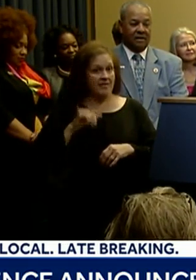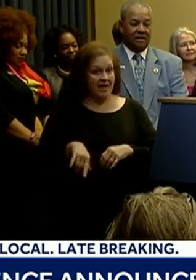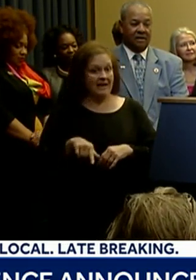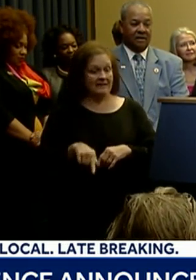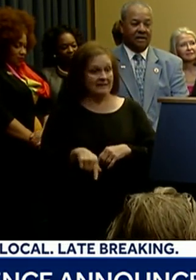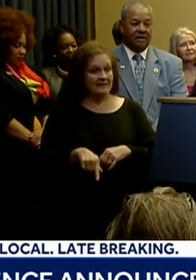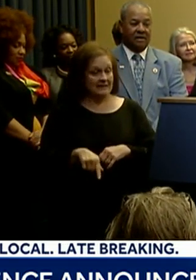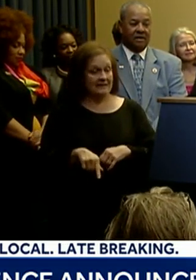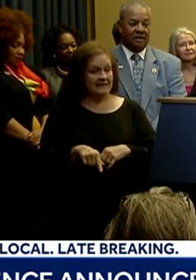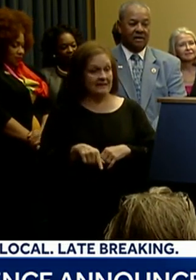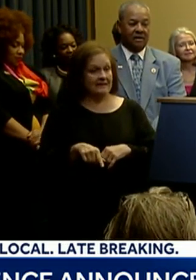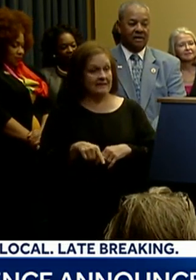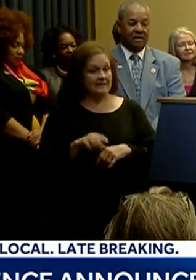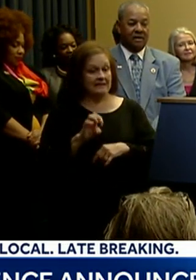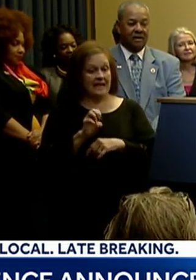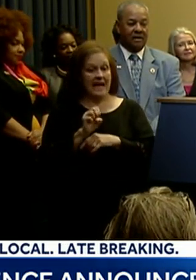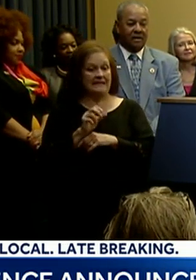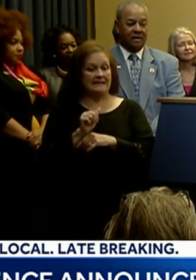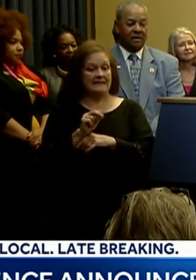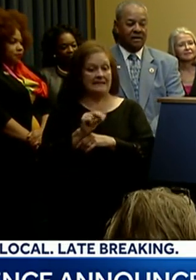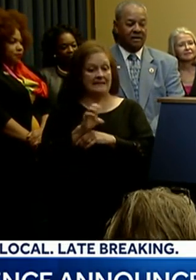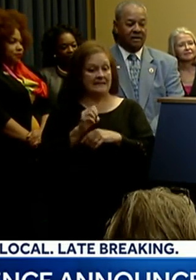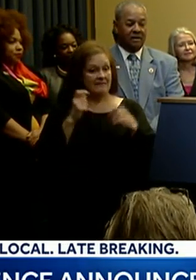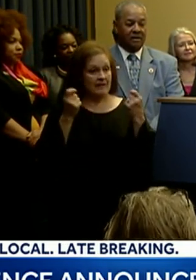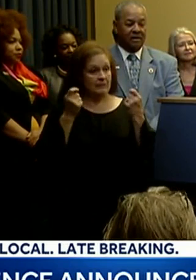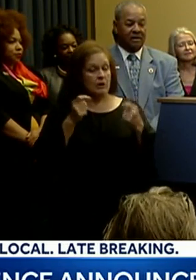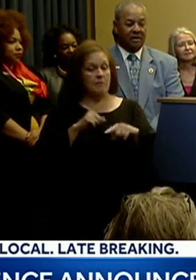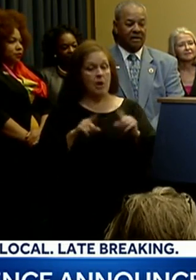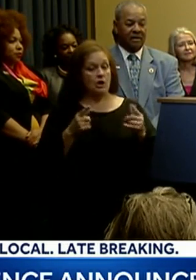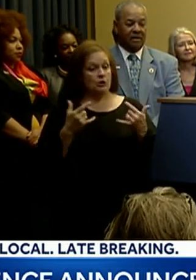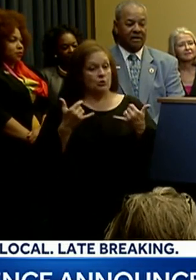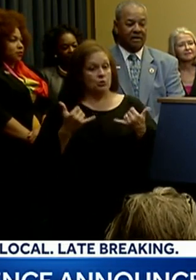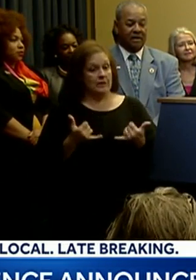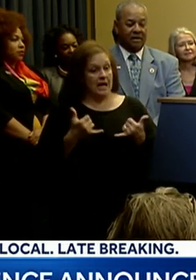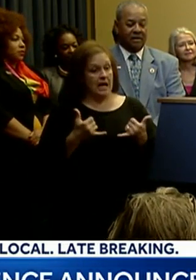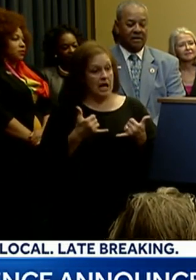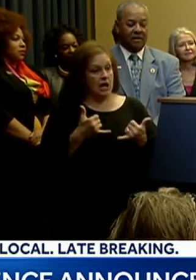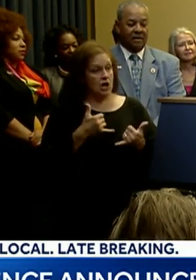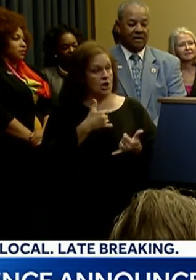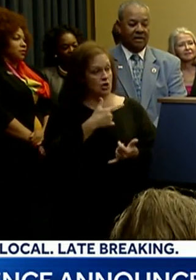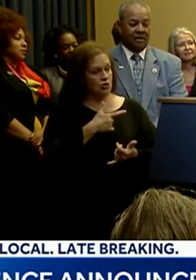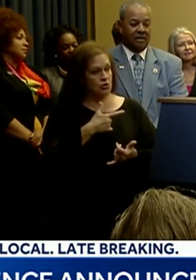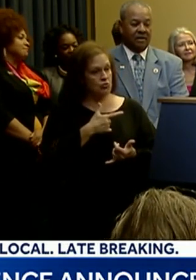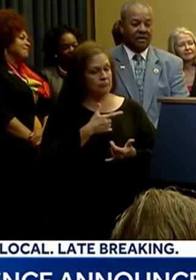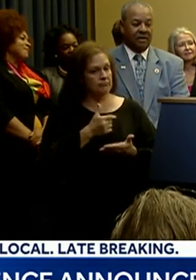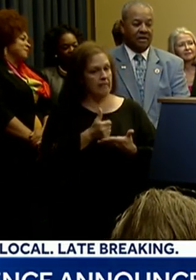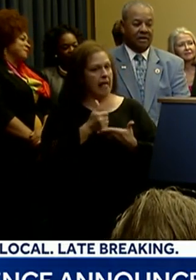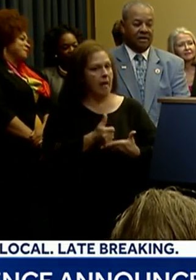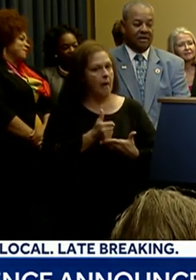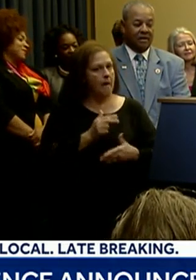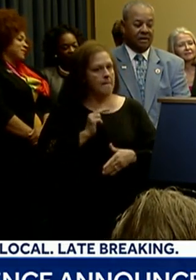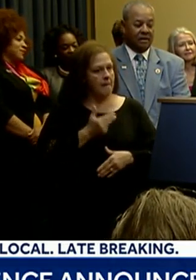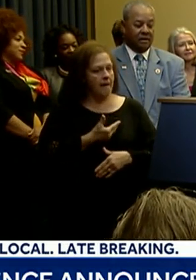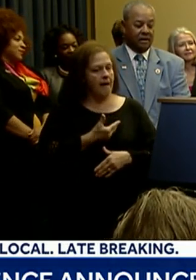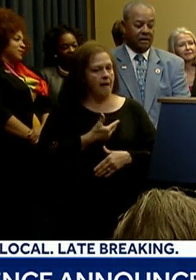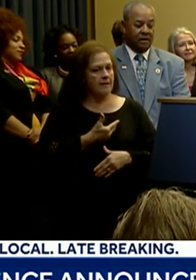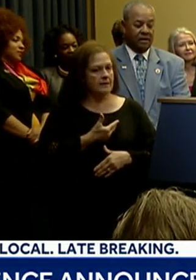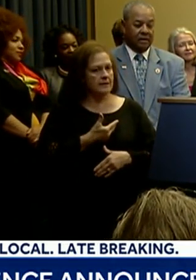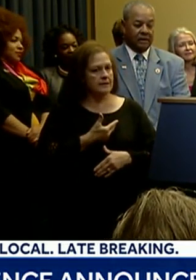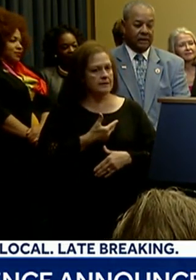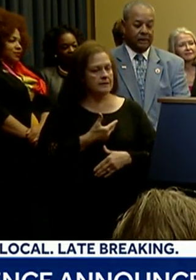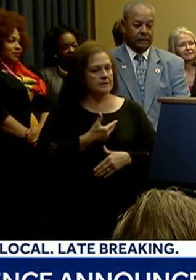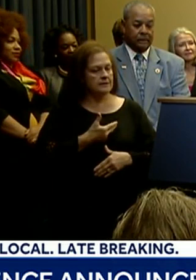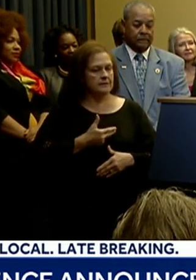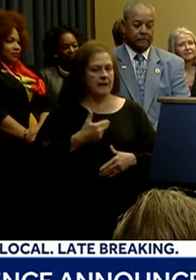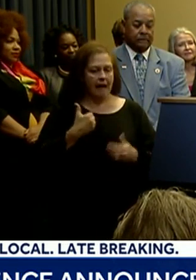festival. But today, you have helped chart a new course for this festival,